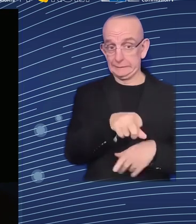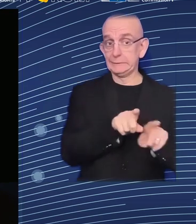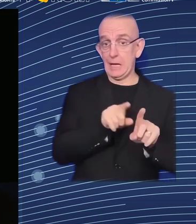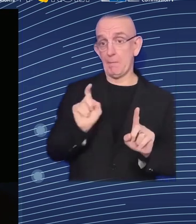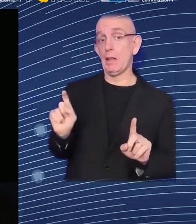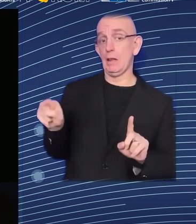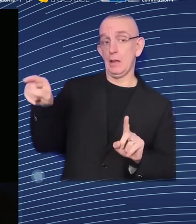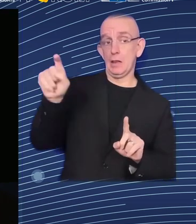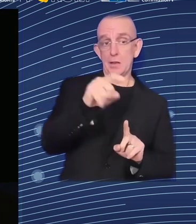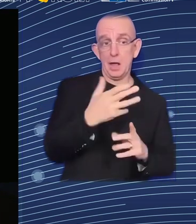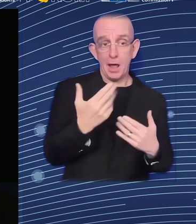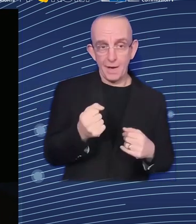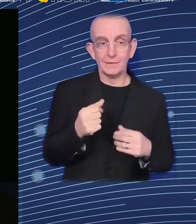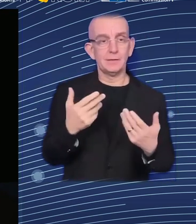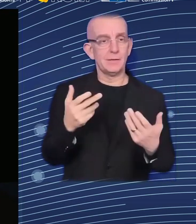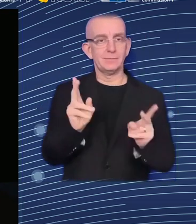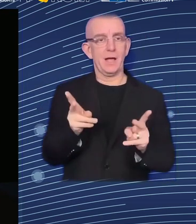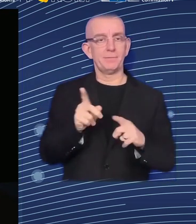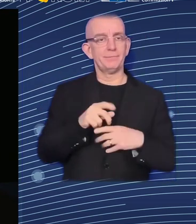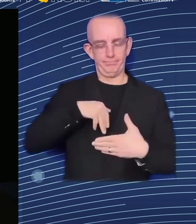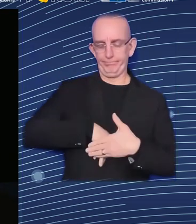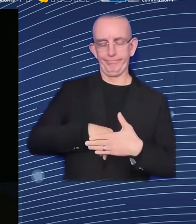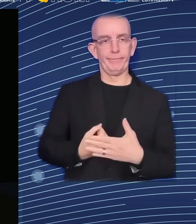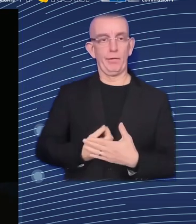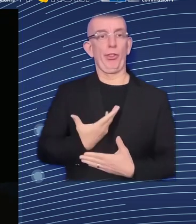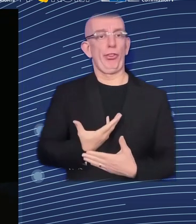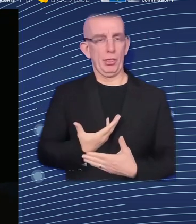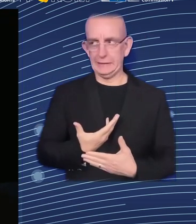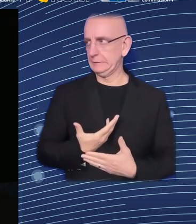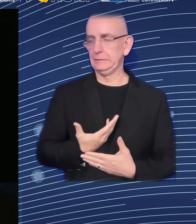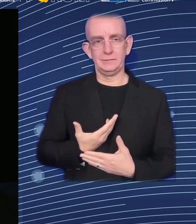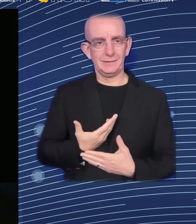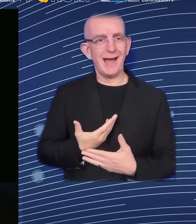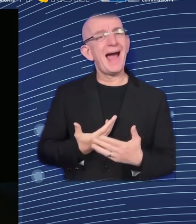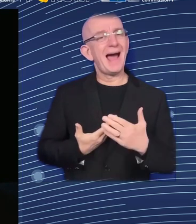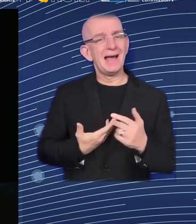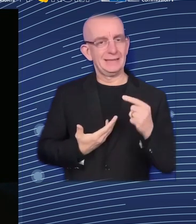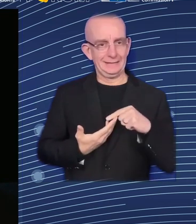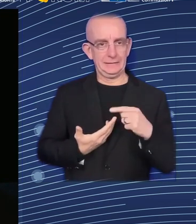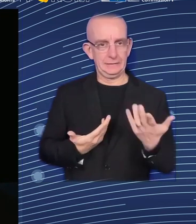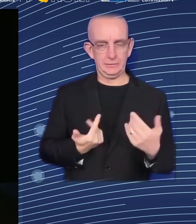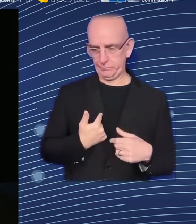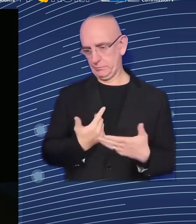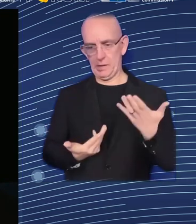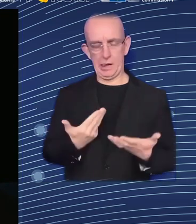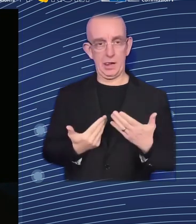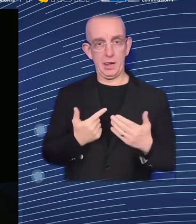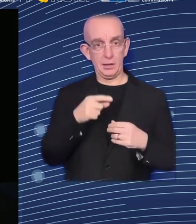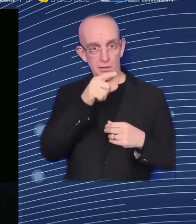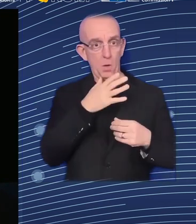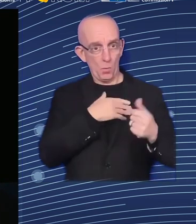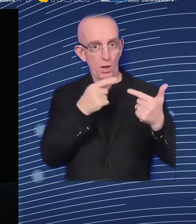complete opposite, like not listing any requirement, not even the level of seniority that they're looking in their job